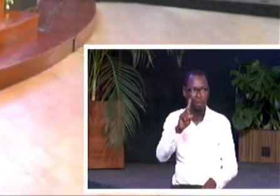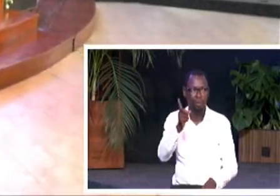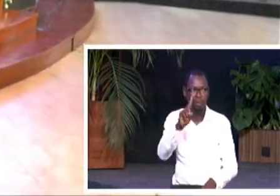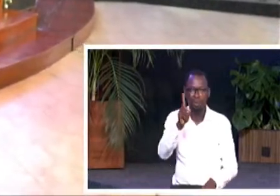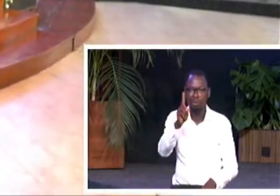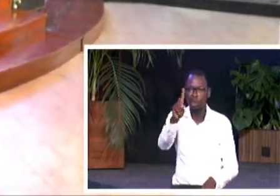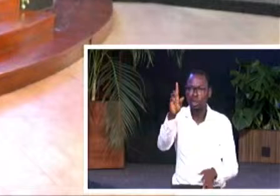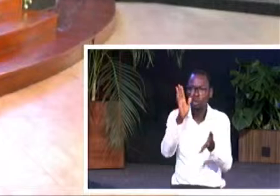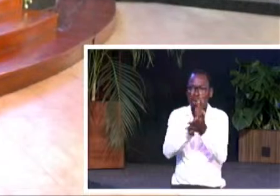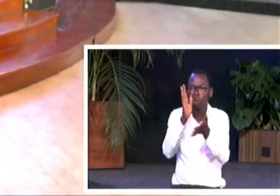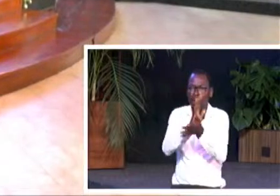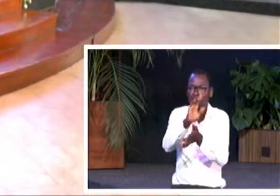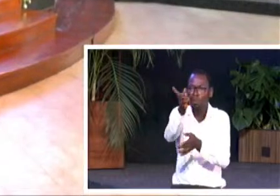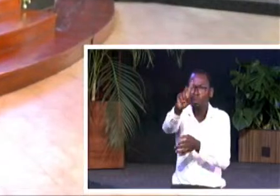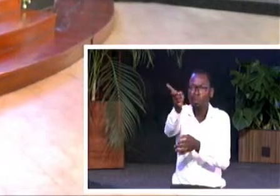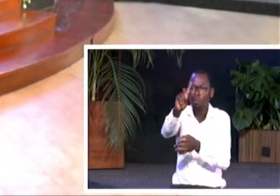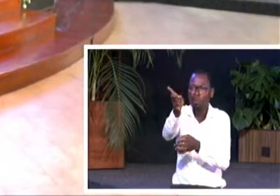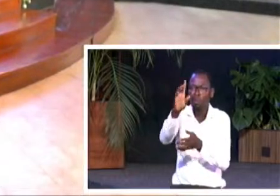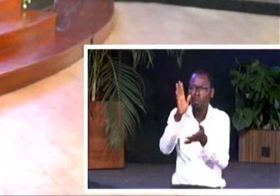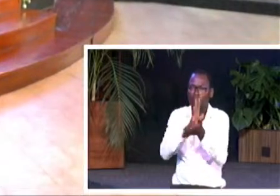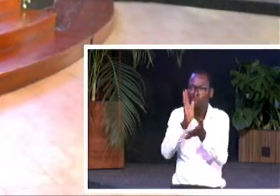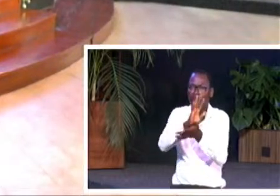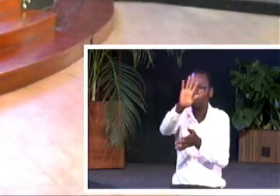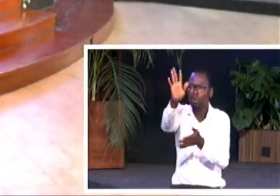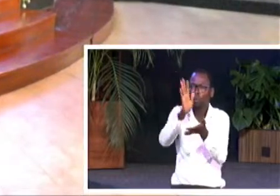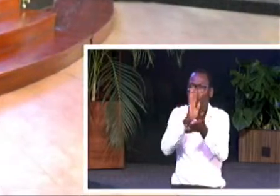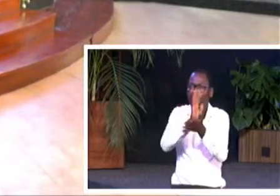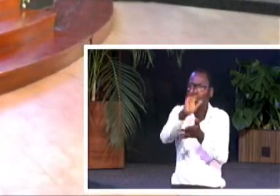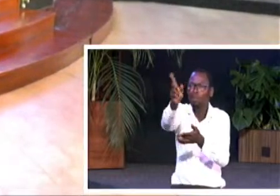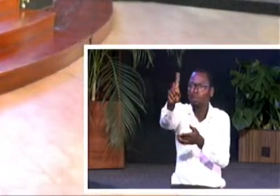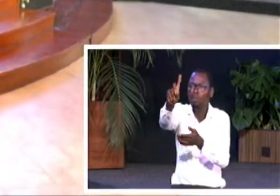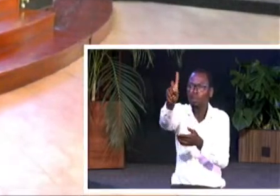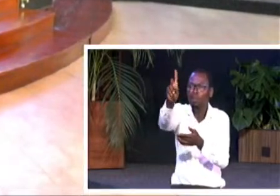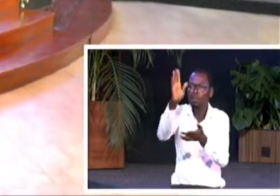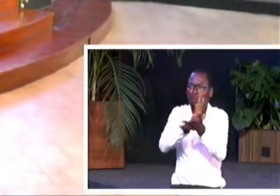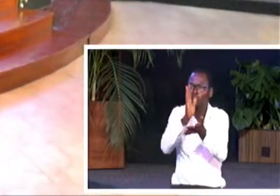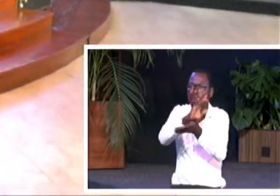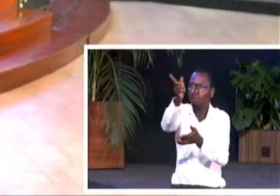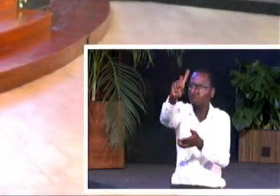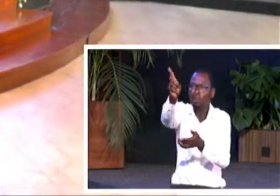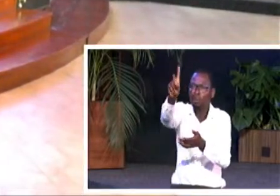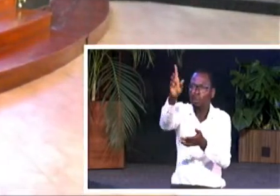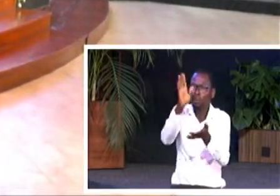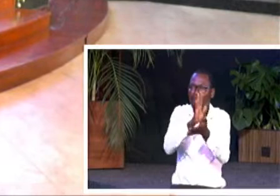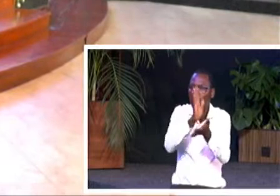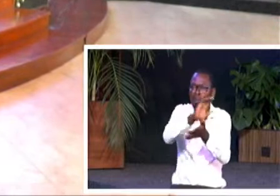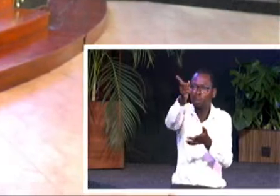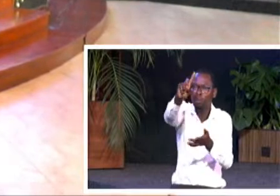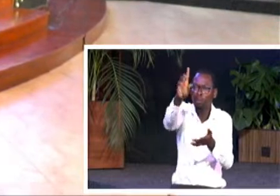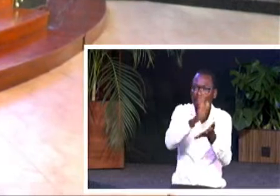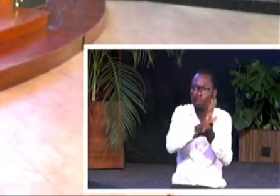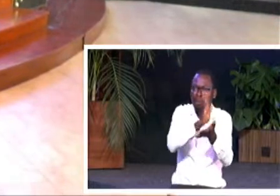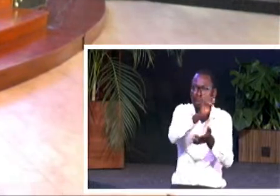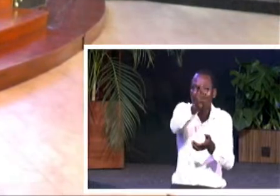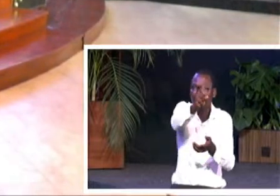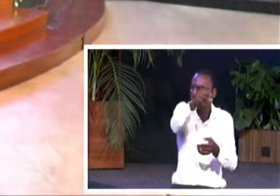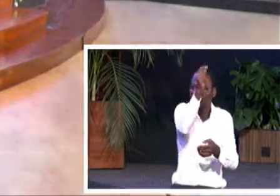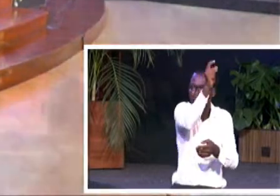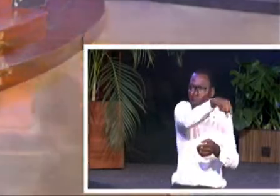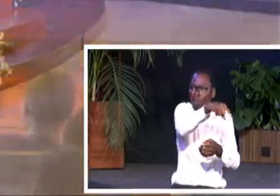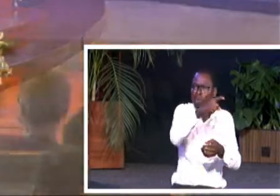Where is your paper? Am I blocked? Hey, tell them, where is your paper so I can pick it? Tell them it's a book and a digital